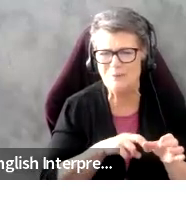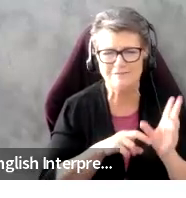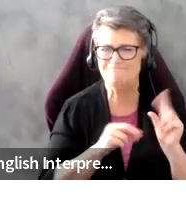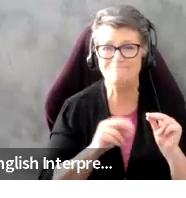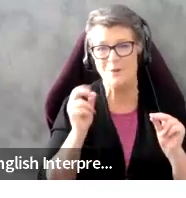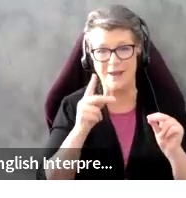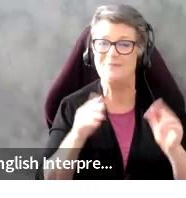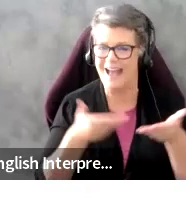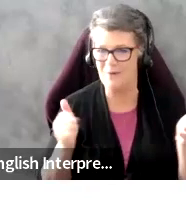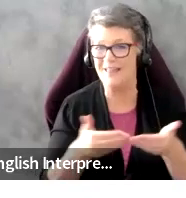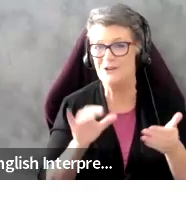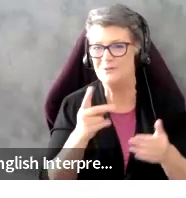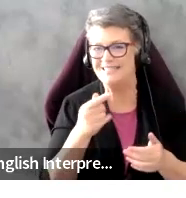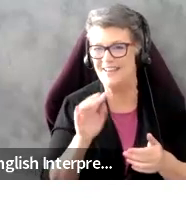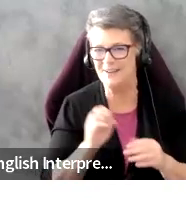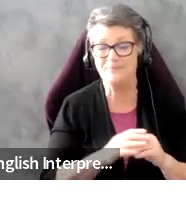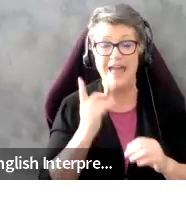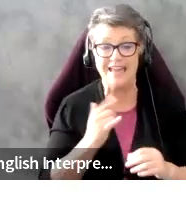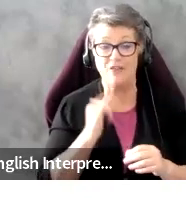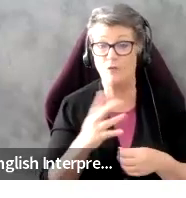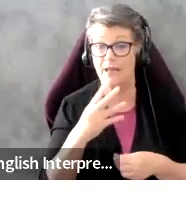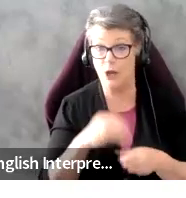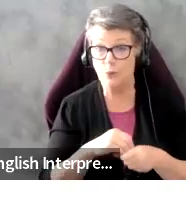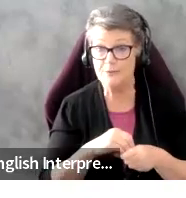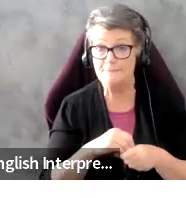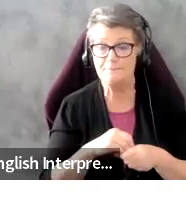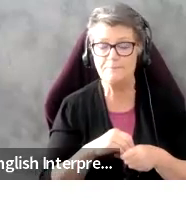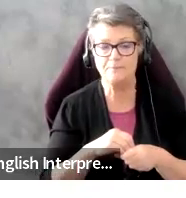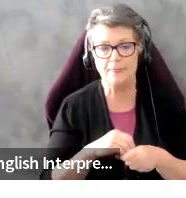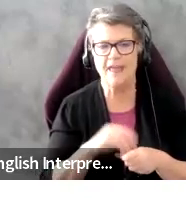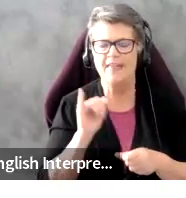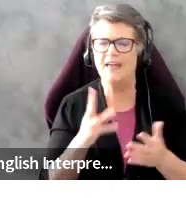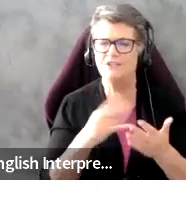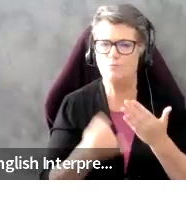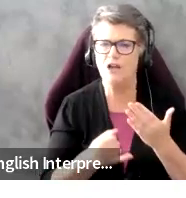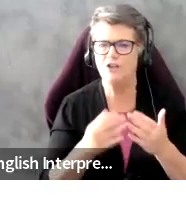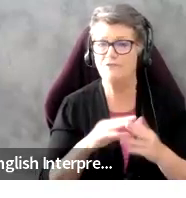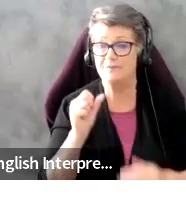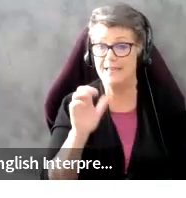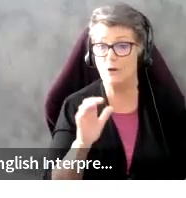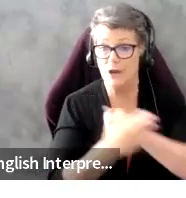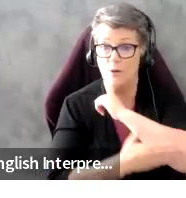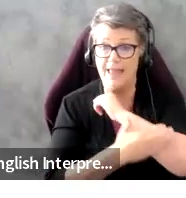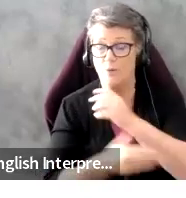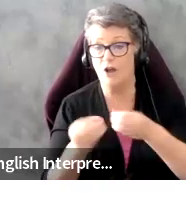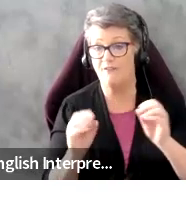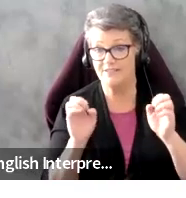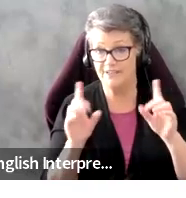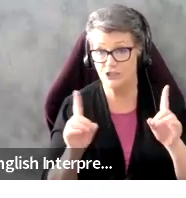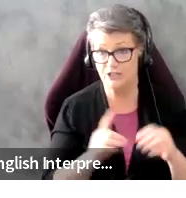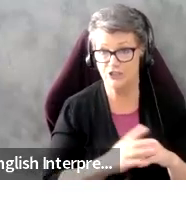so I will do that. So California Includes is a project out of Sacramento County Office of